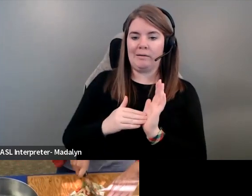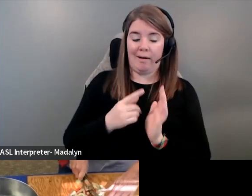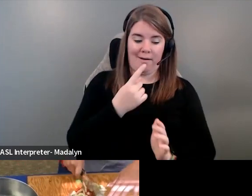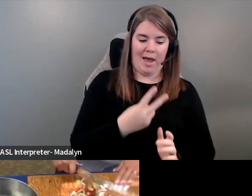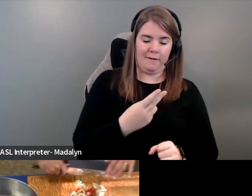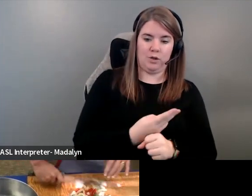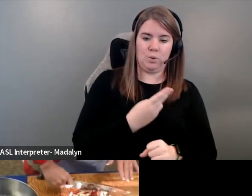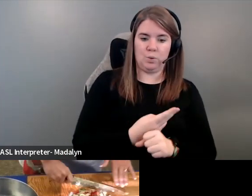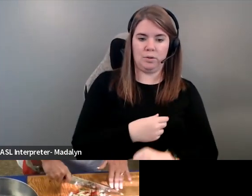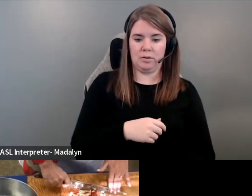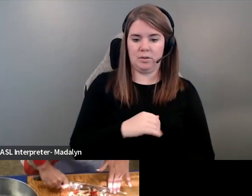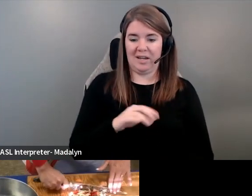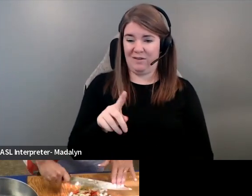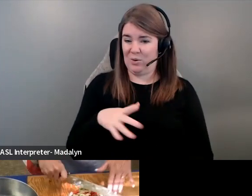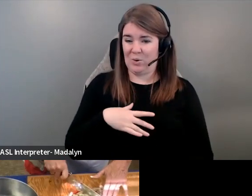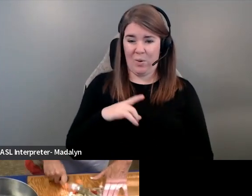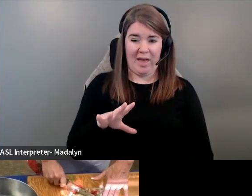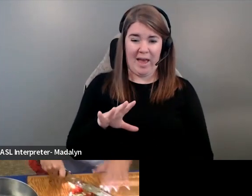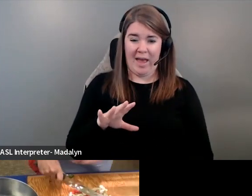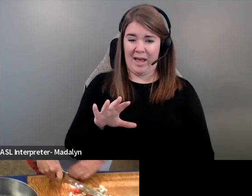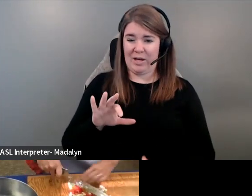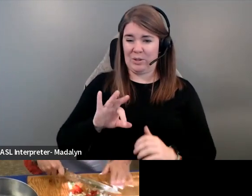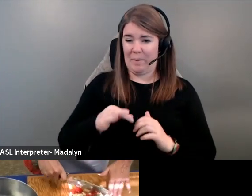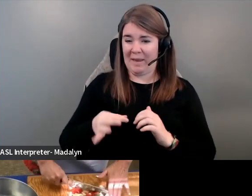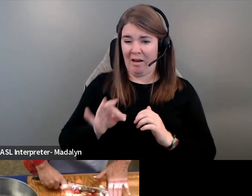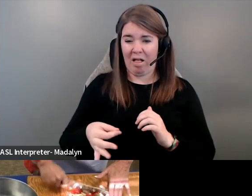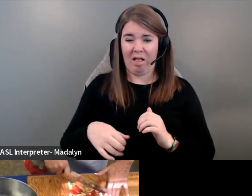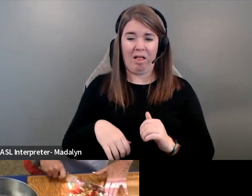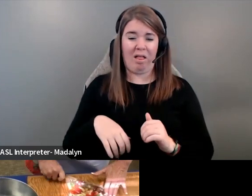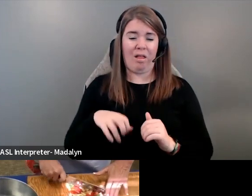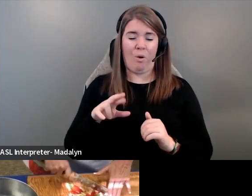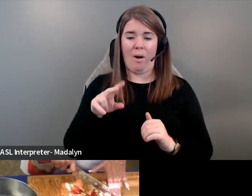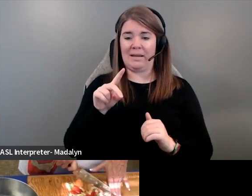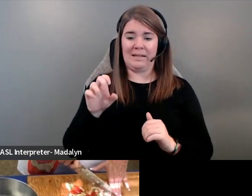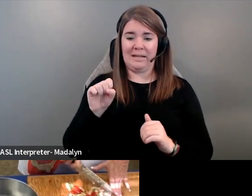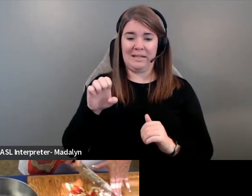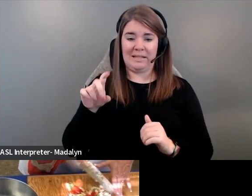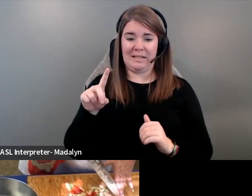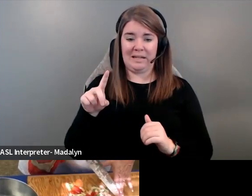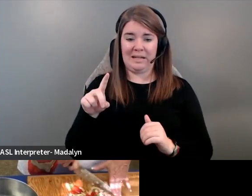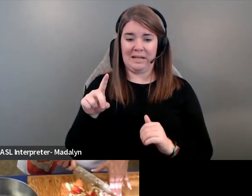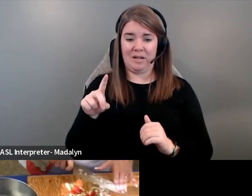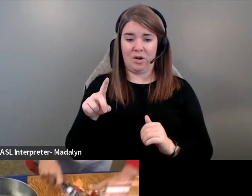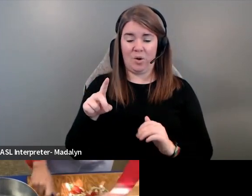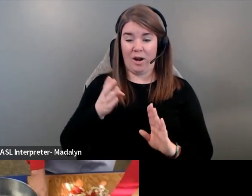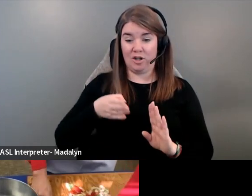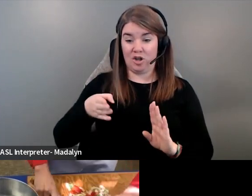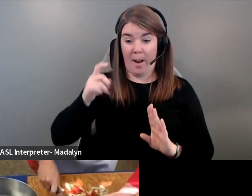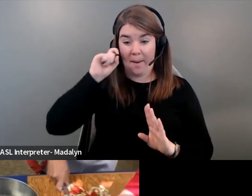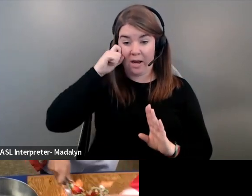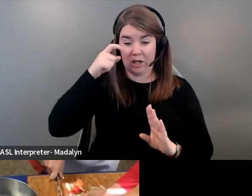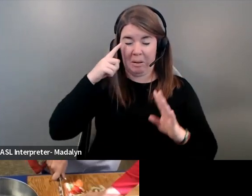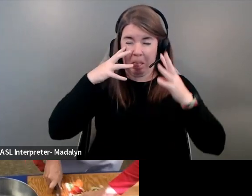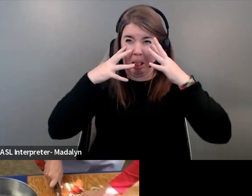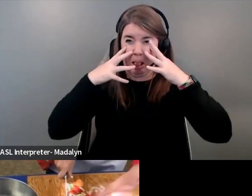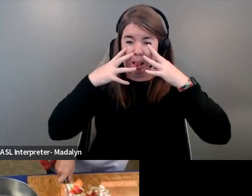And if you don't like to peel or de-seed or anything on your vegetables, maybe chopping onions makes your eyes water